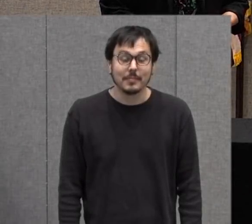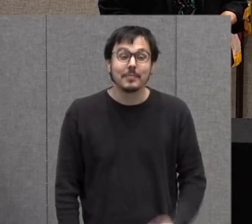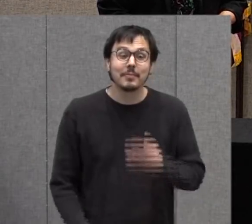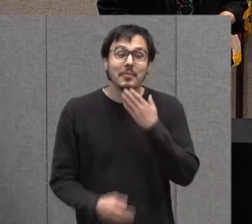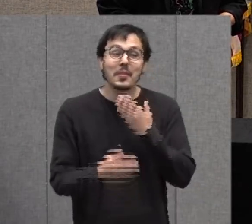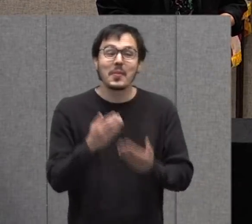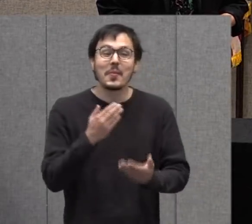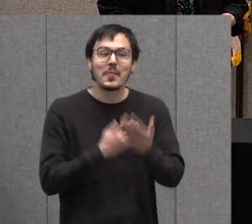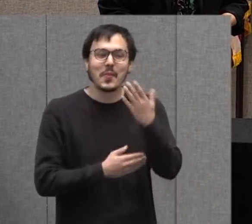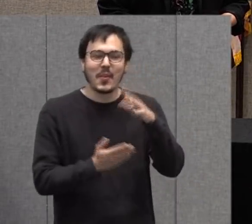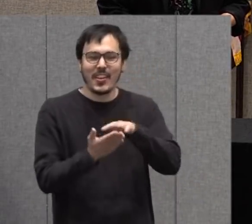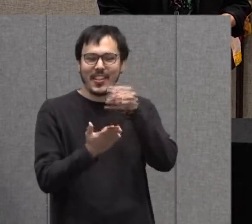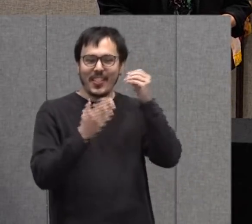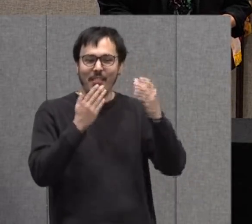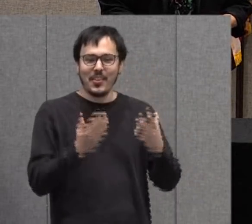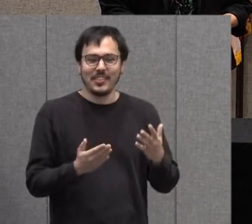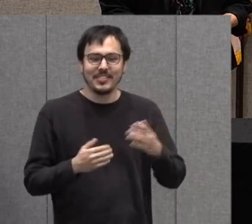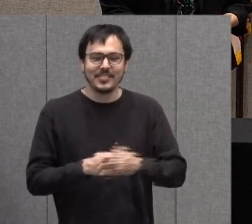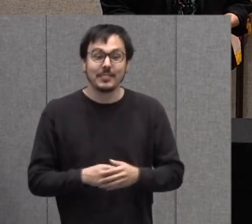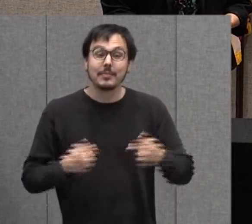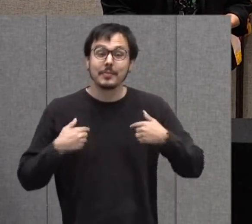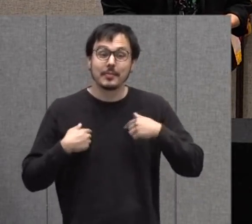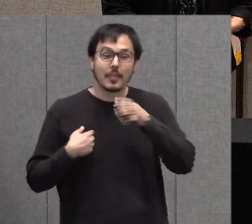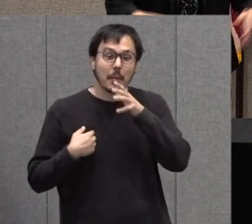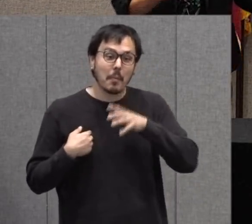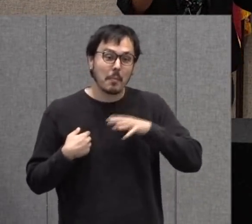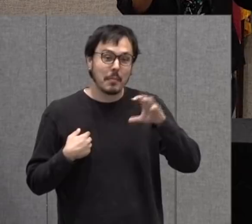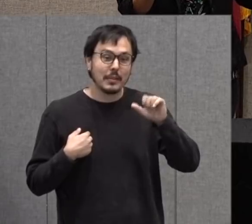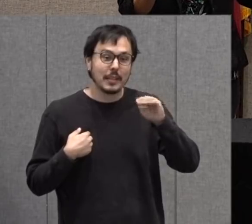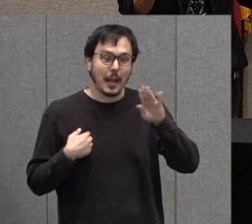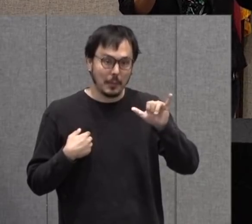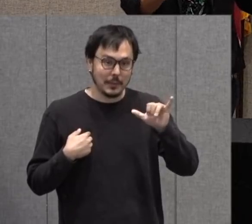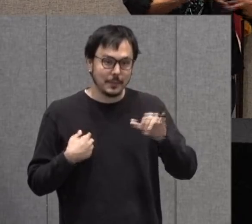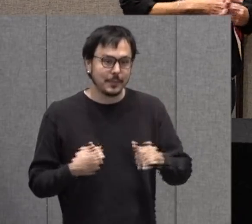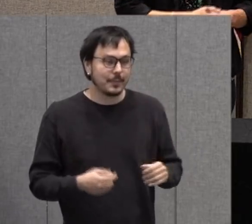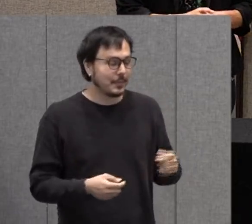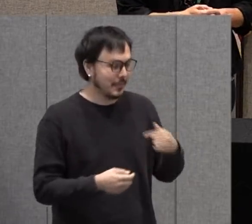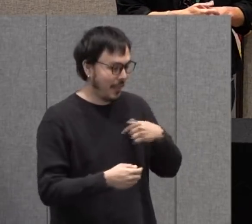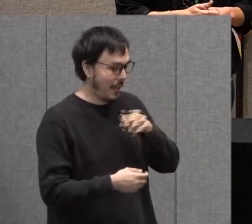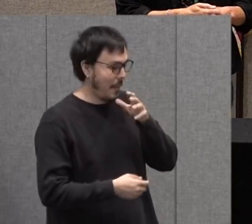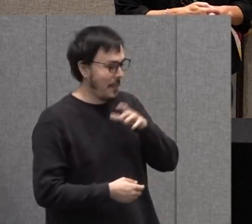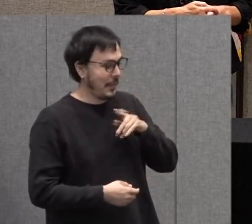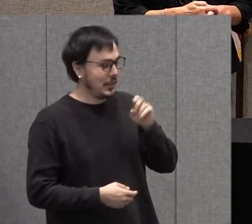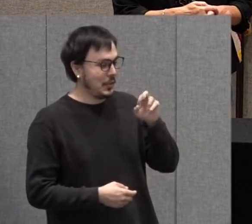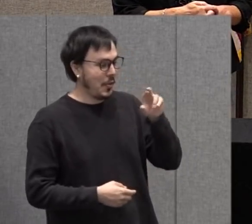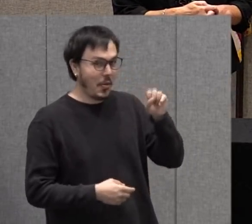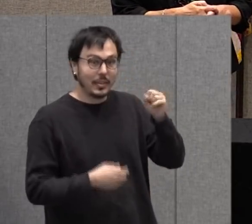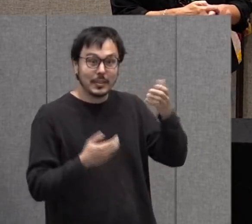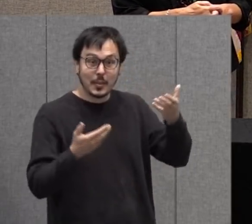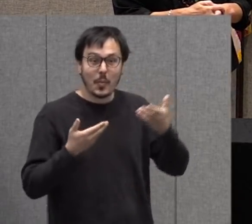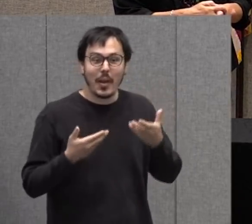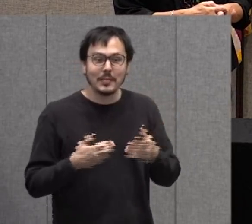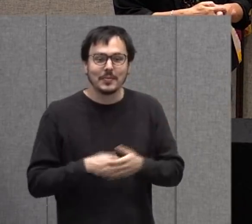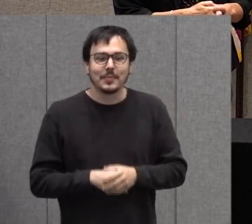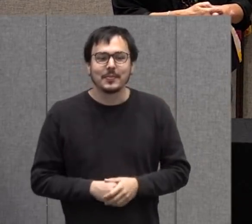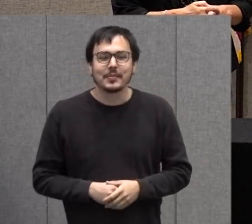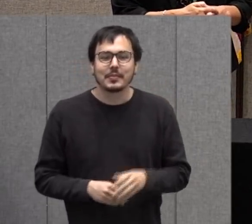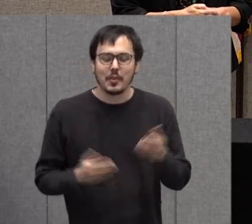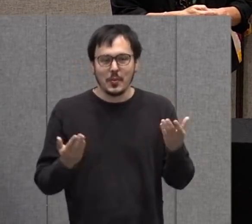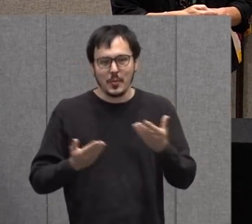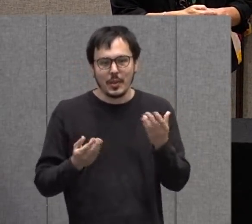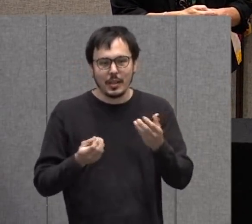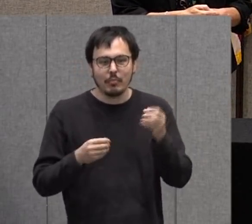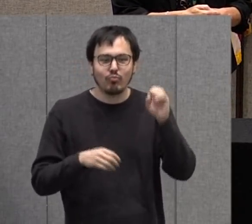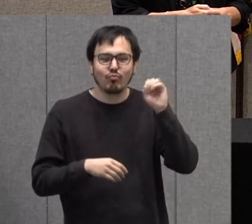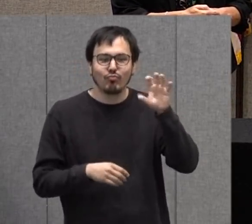Good morning, learners. I'm Miss Abby. And I'm Miss Torres. Welcome back, guys. And we are here to give you